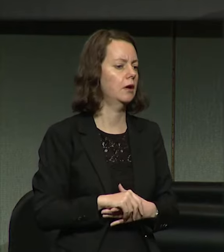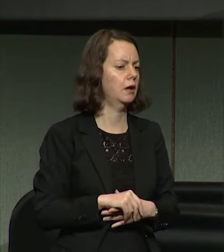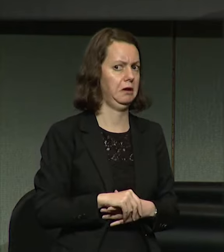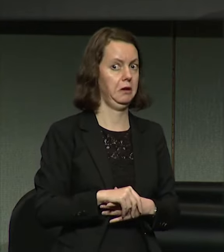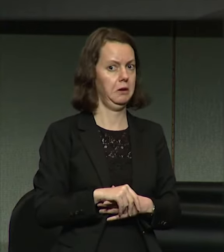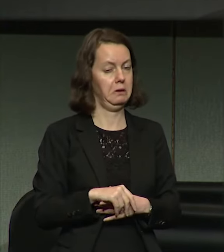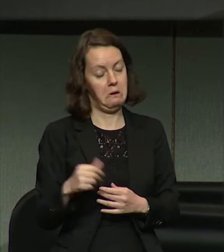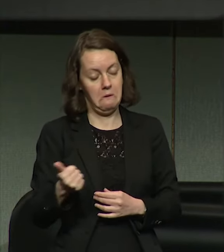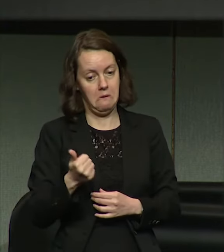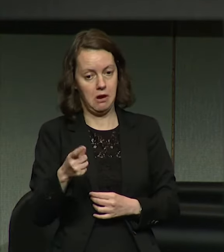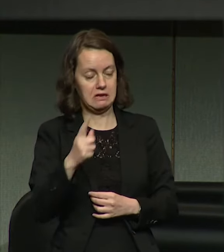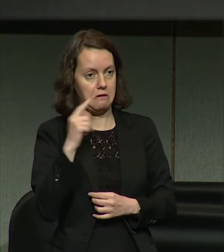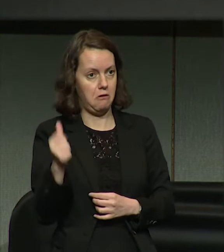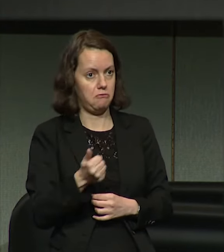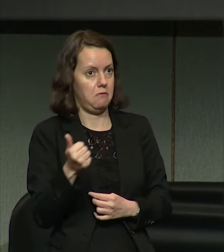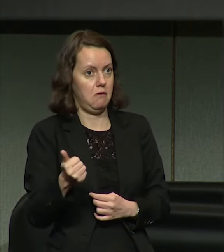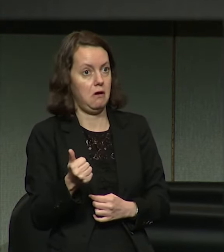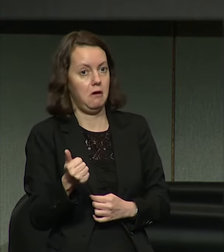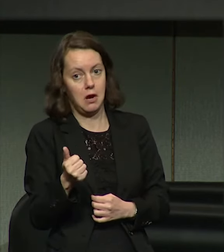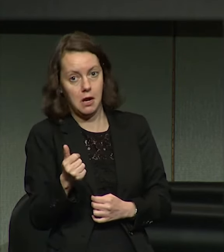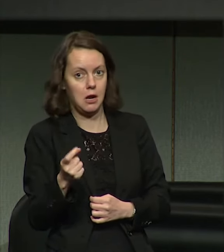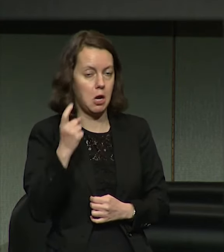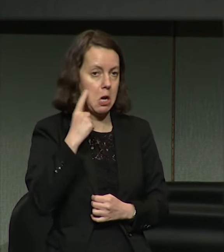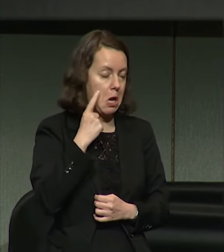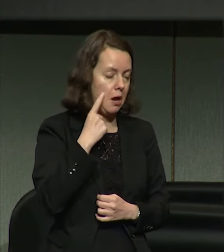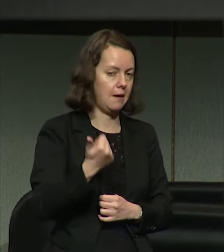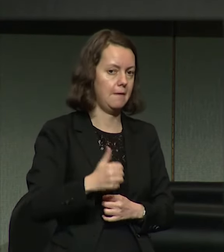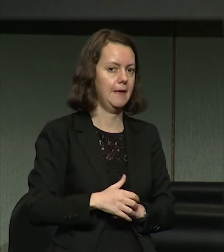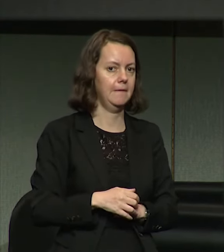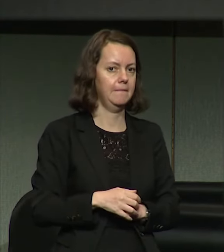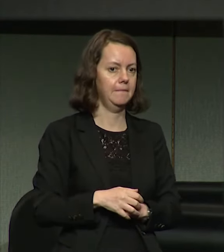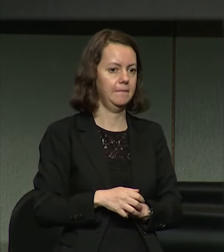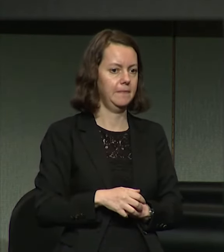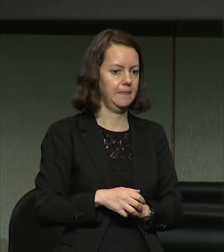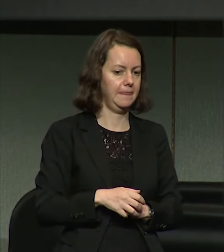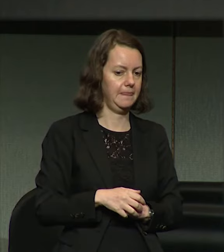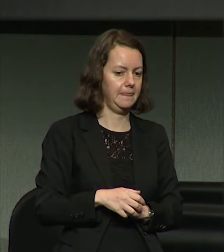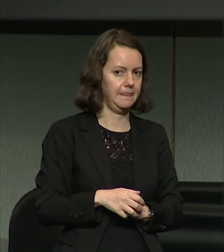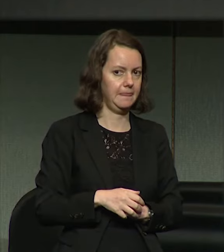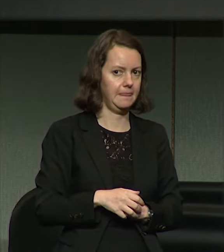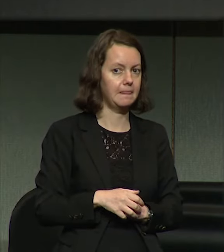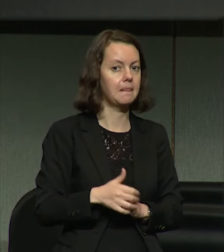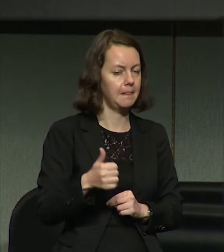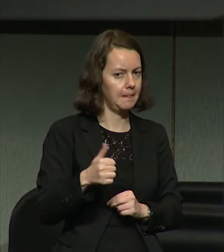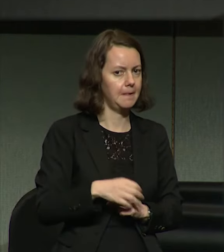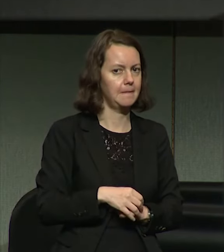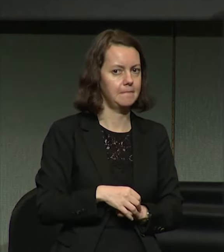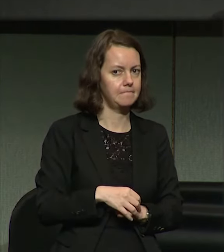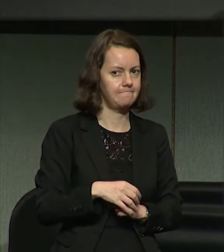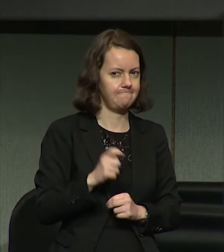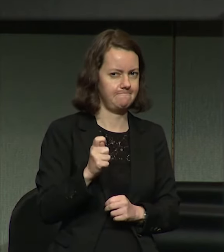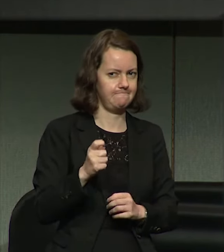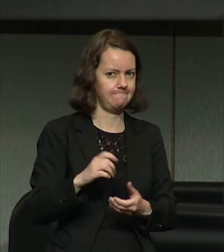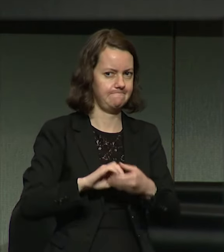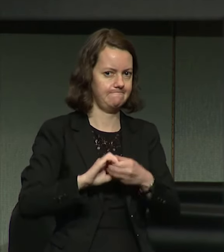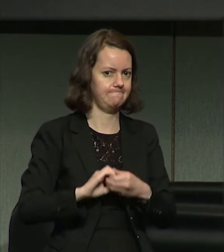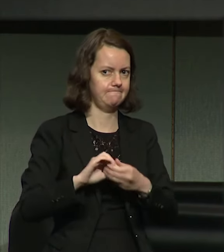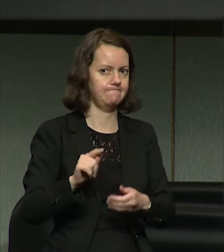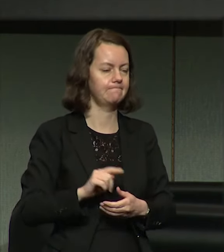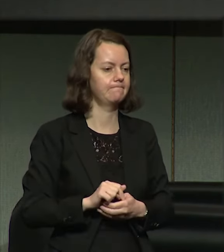Oh, yeah, I reckon I could give that a crack, he replied as I edged closer to cutting a deal with him.